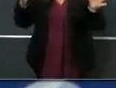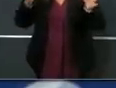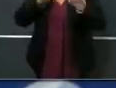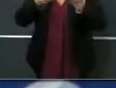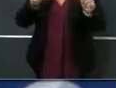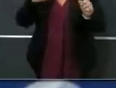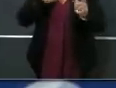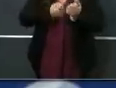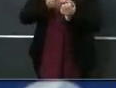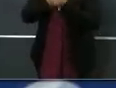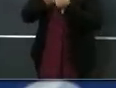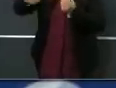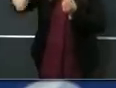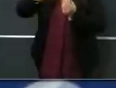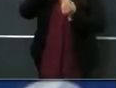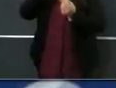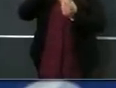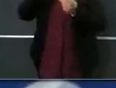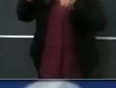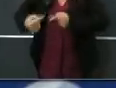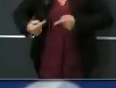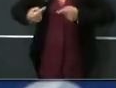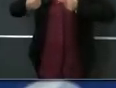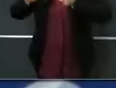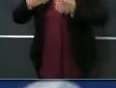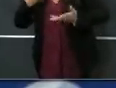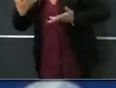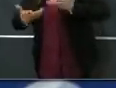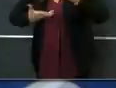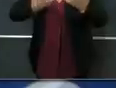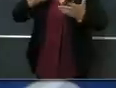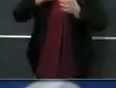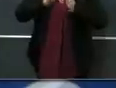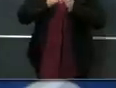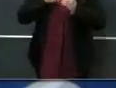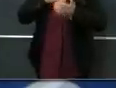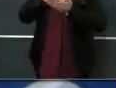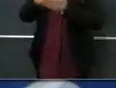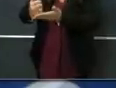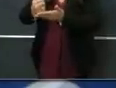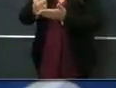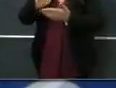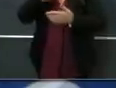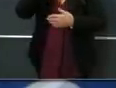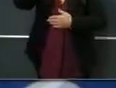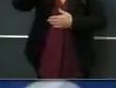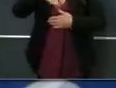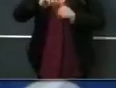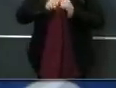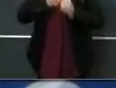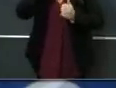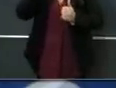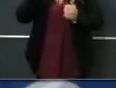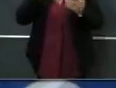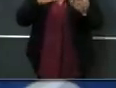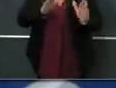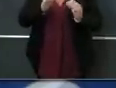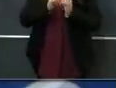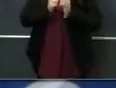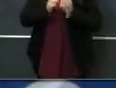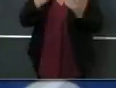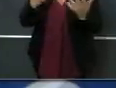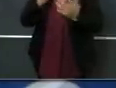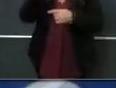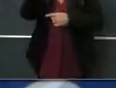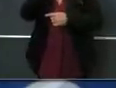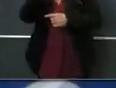those most in need. But the way we do that, the way we know to do that is primarily based upon where the